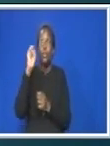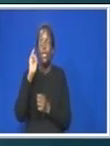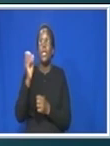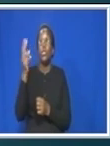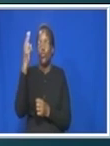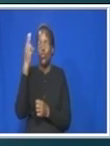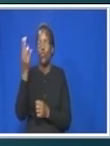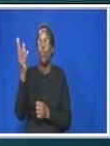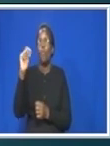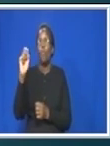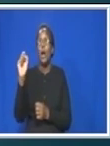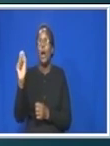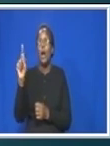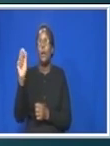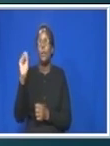marks.